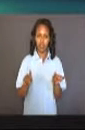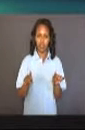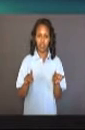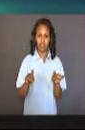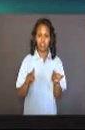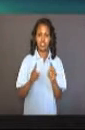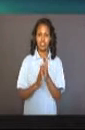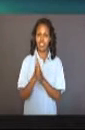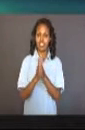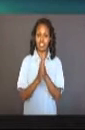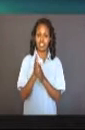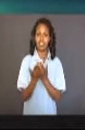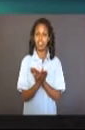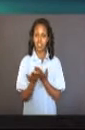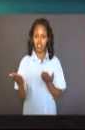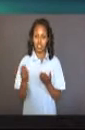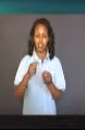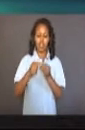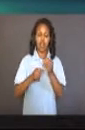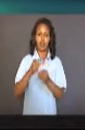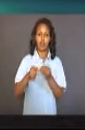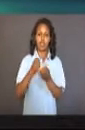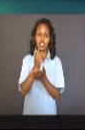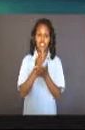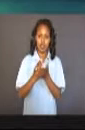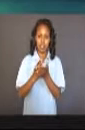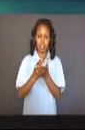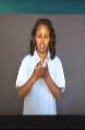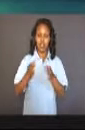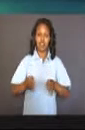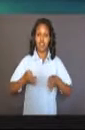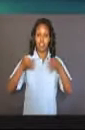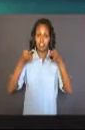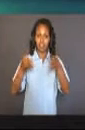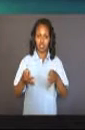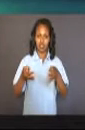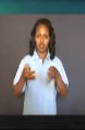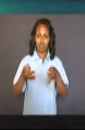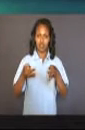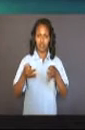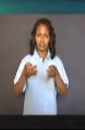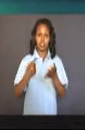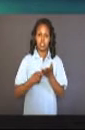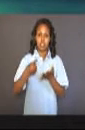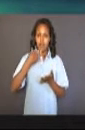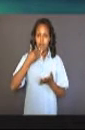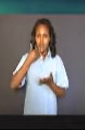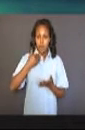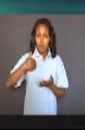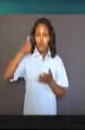the interesting thing about semiconductors is that